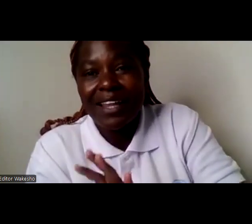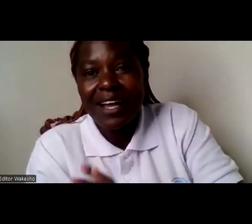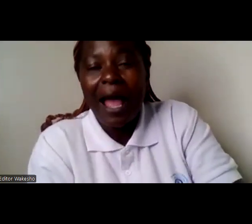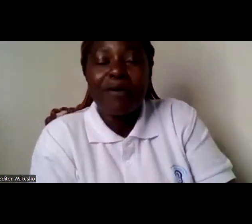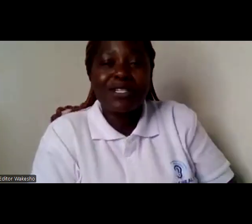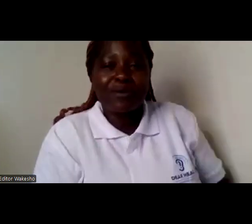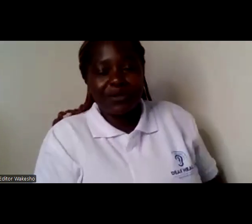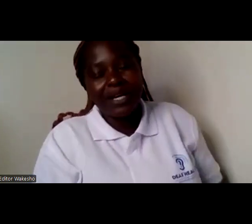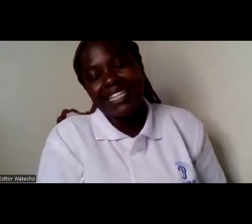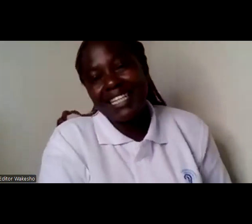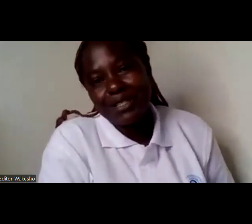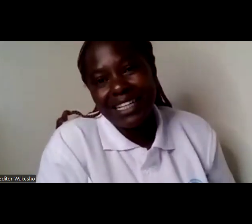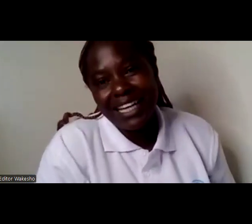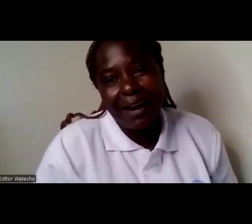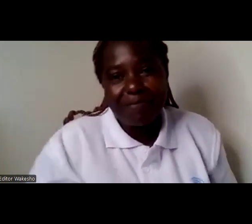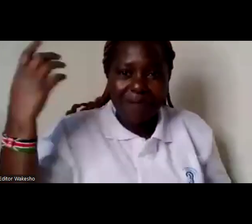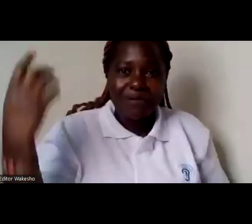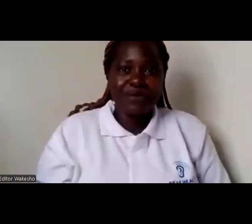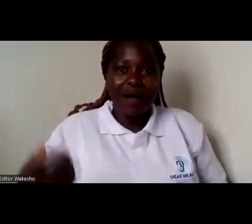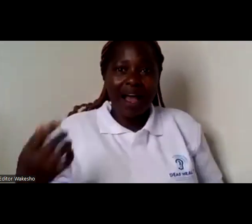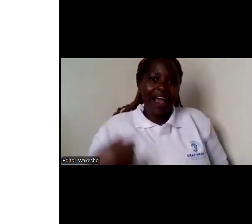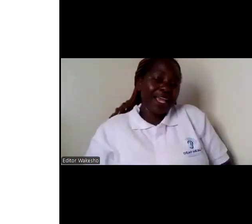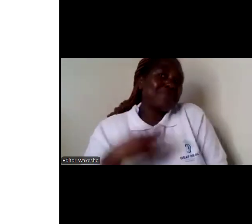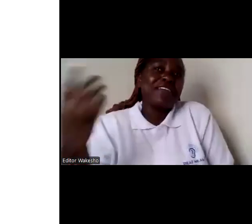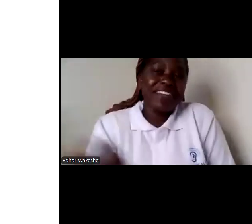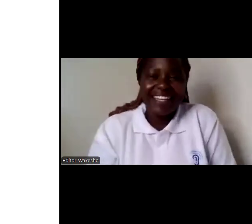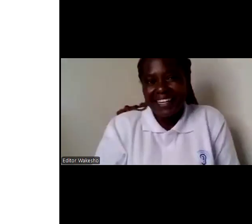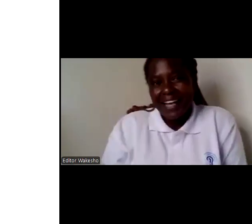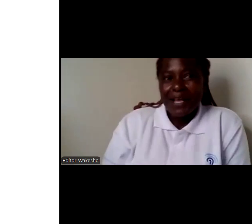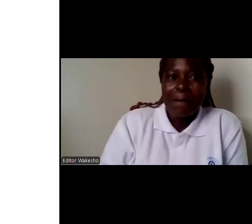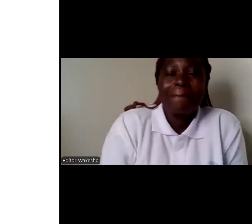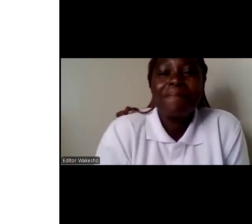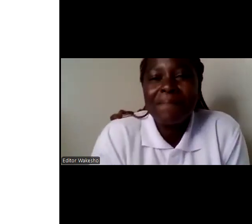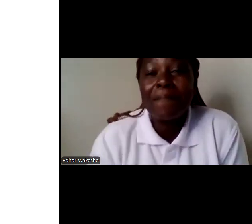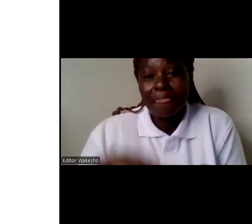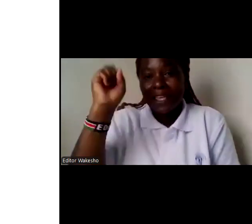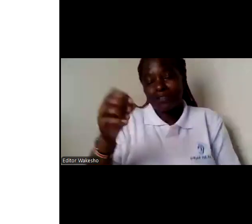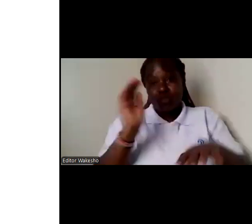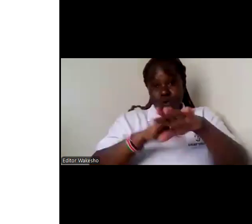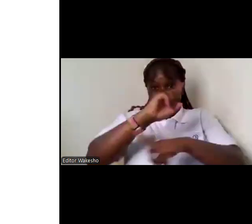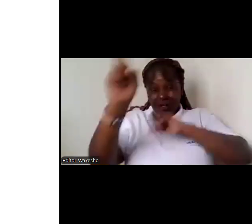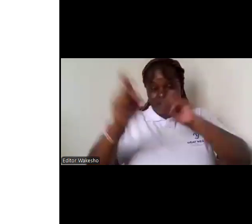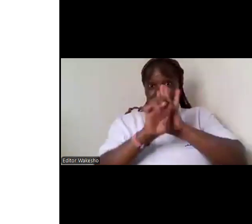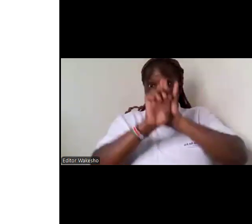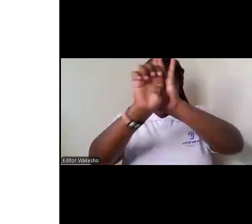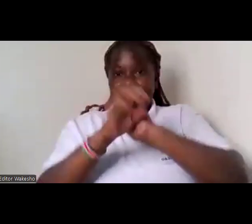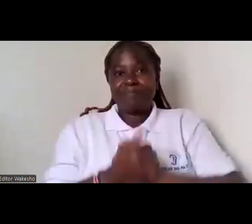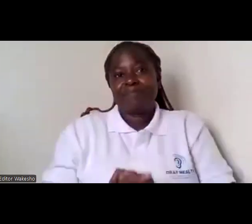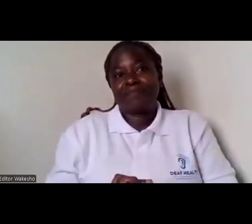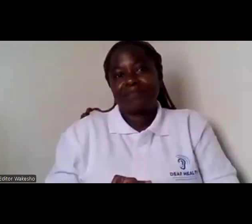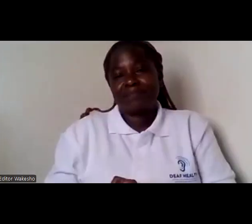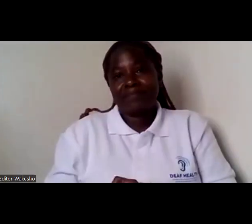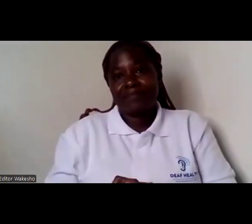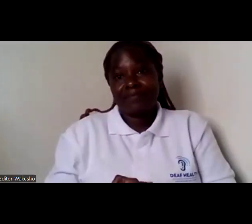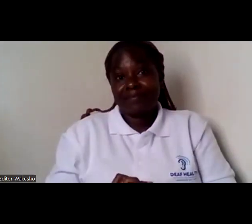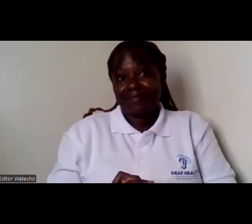So I want to get it so that I can be able to help my friend. So, for example, what